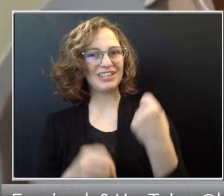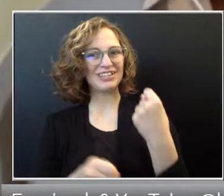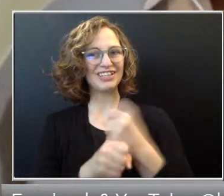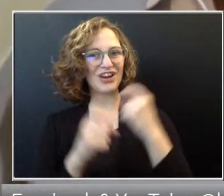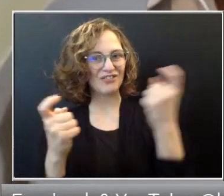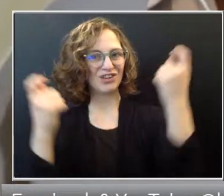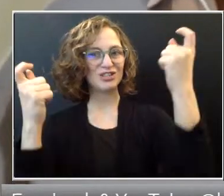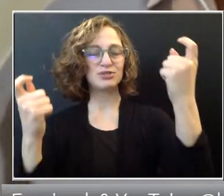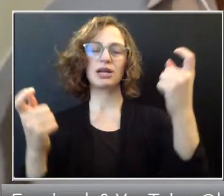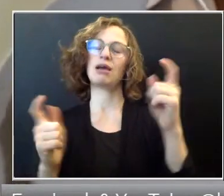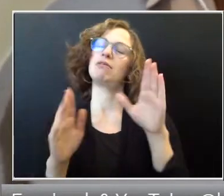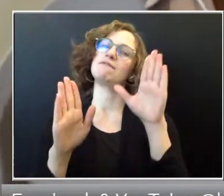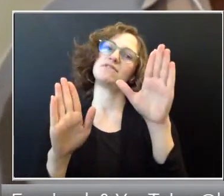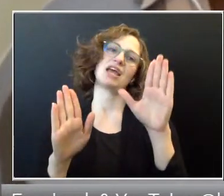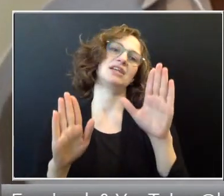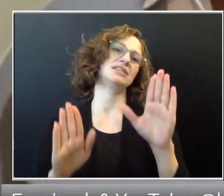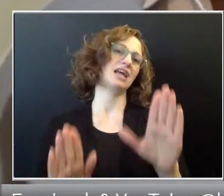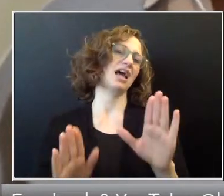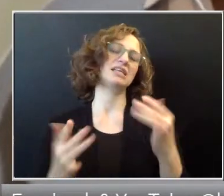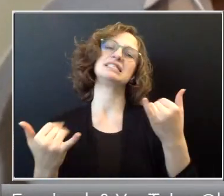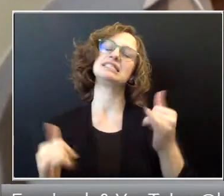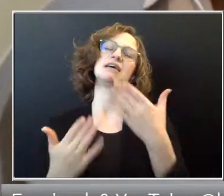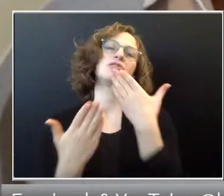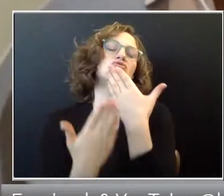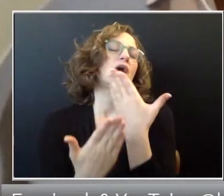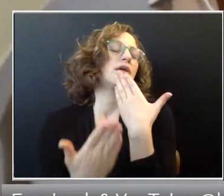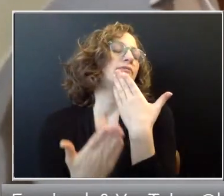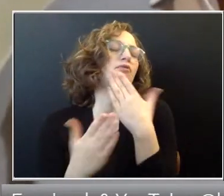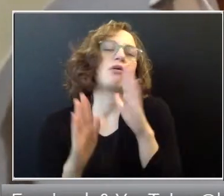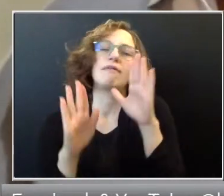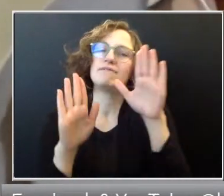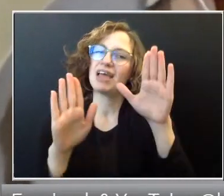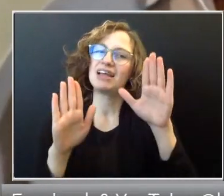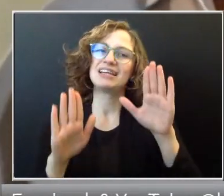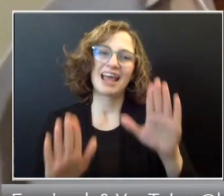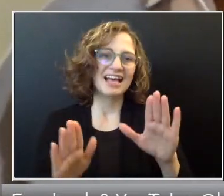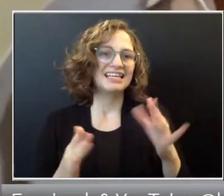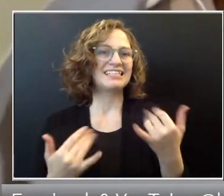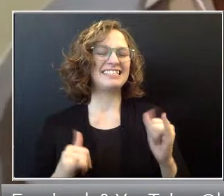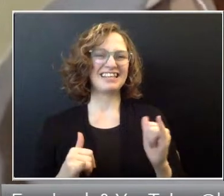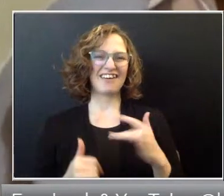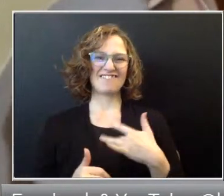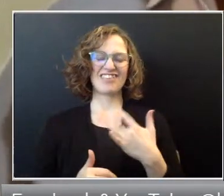Fantastic. Still grateful. Fantastic. Still